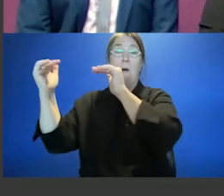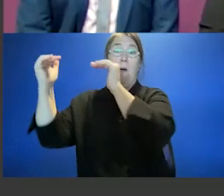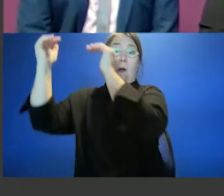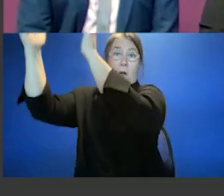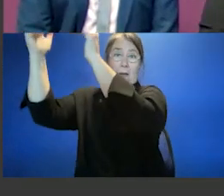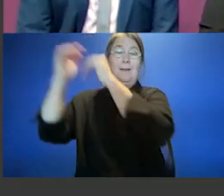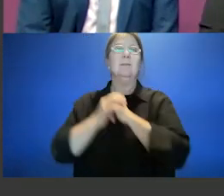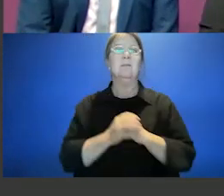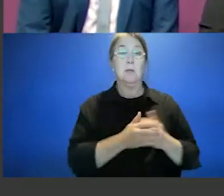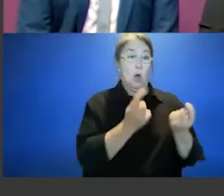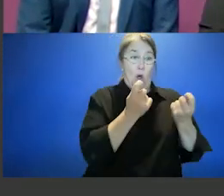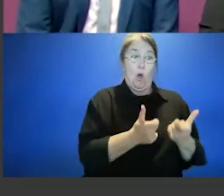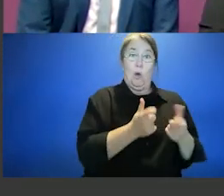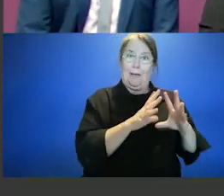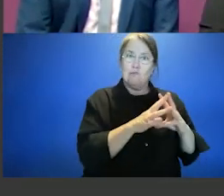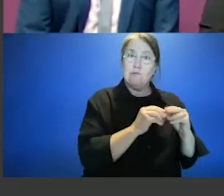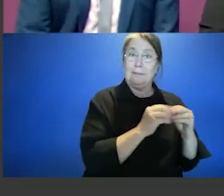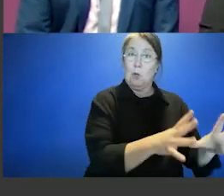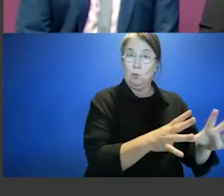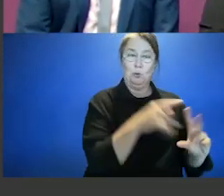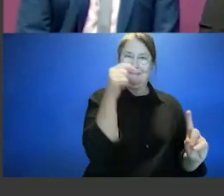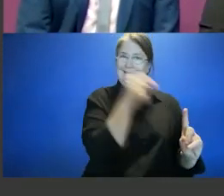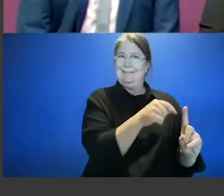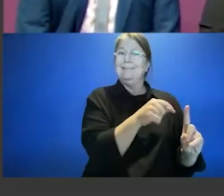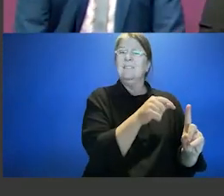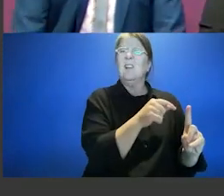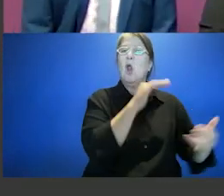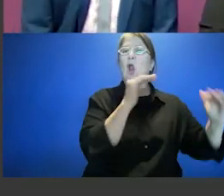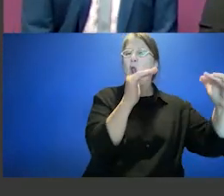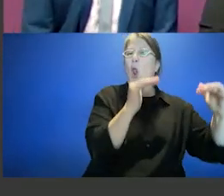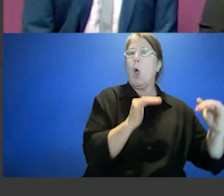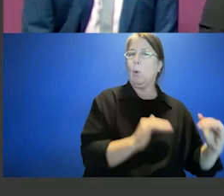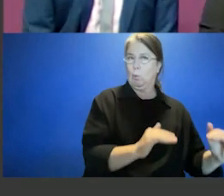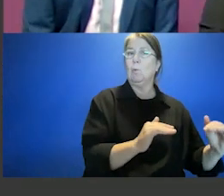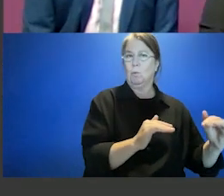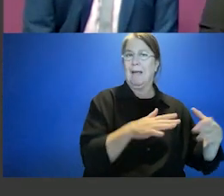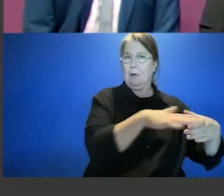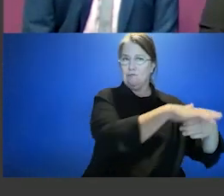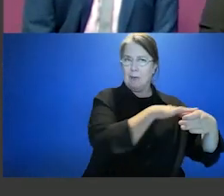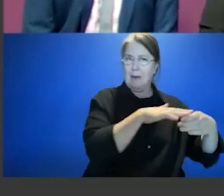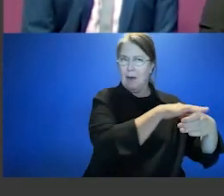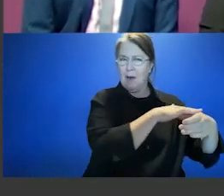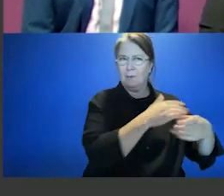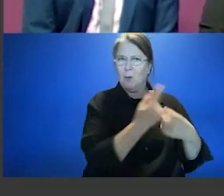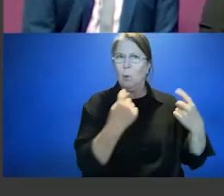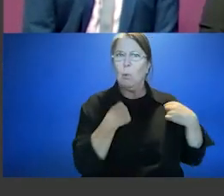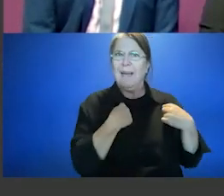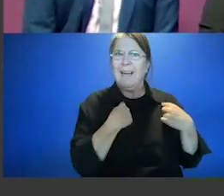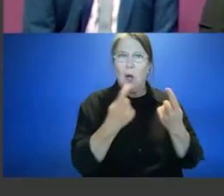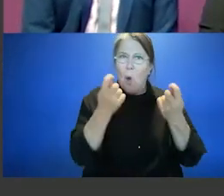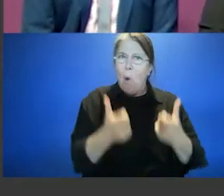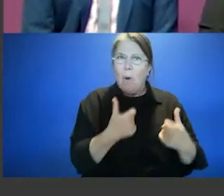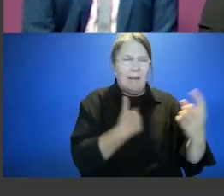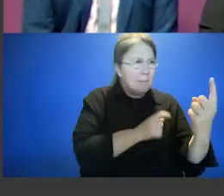matters. In terms of how we deal with them, often we engage with complainants very early on in the process